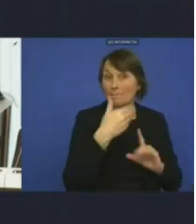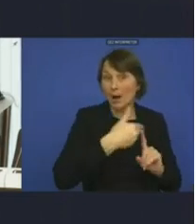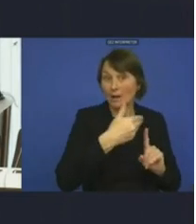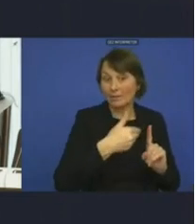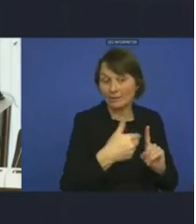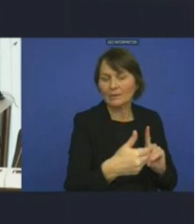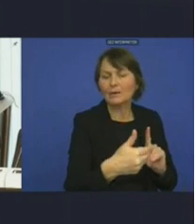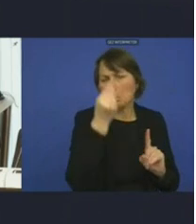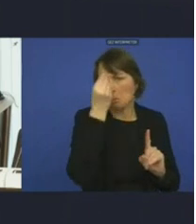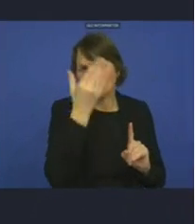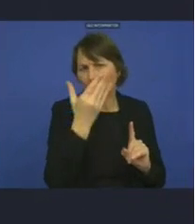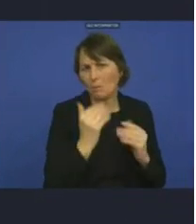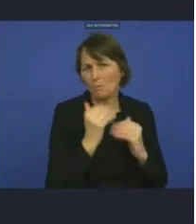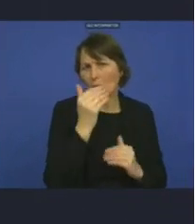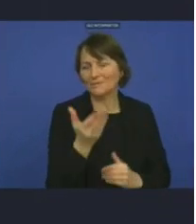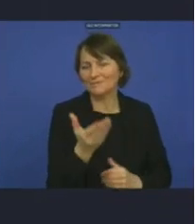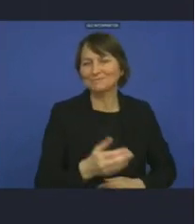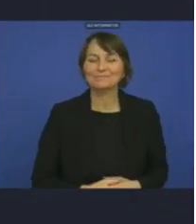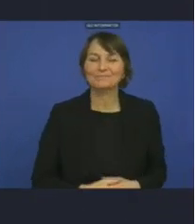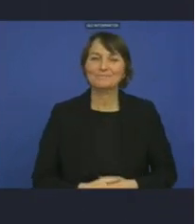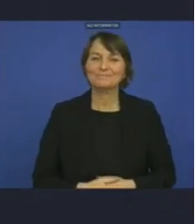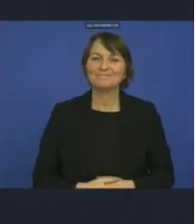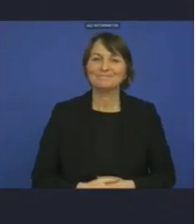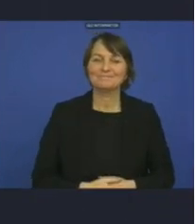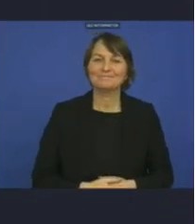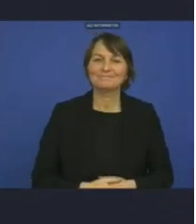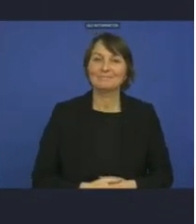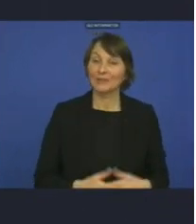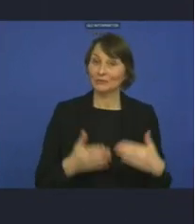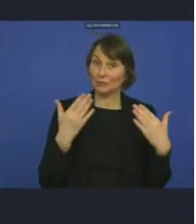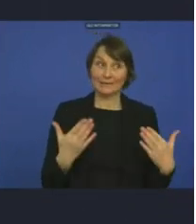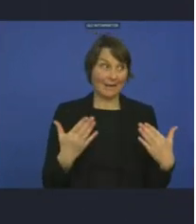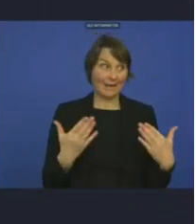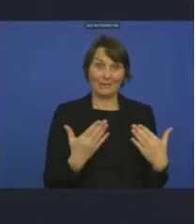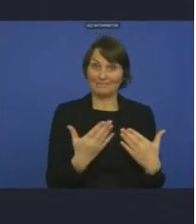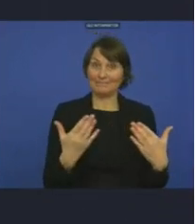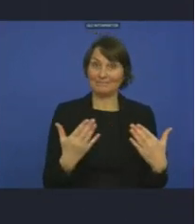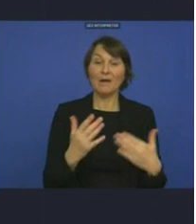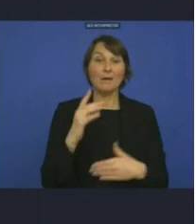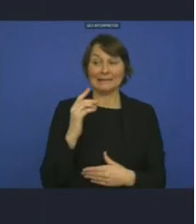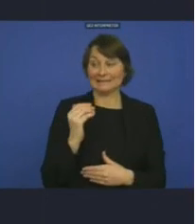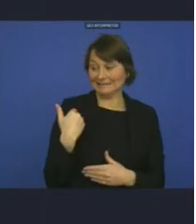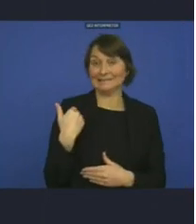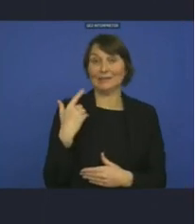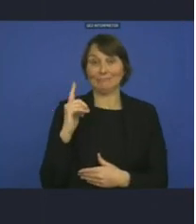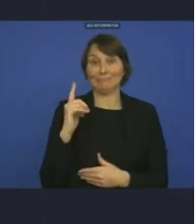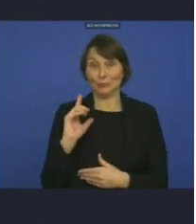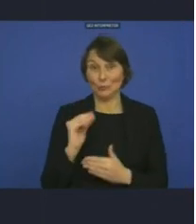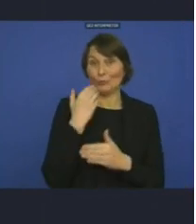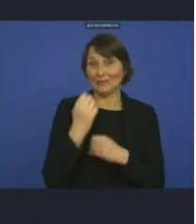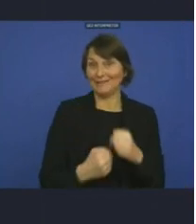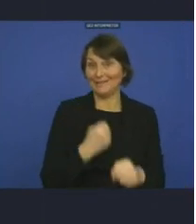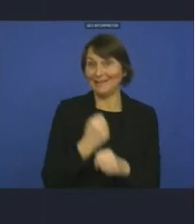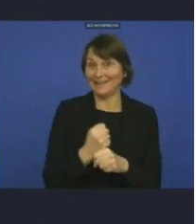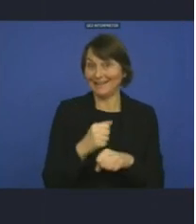In terms of events, we are at the beginning of the year. That is the Sport Info Day. And we have still four big